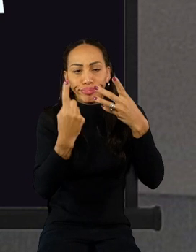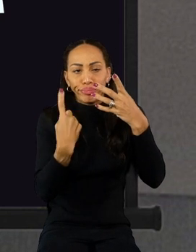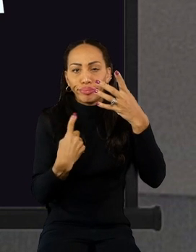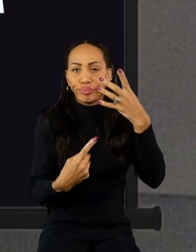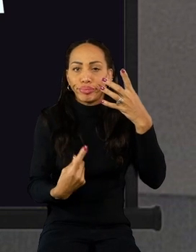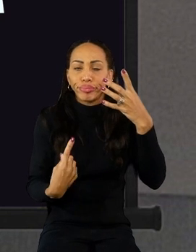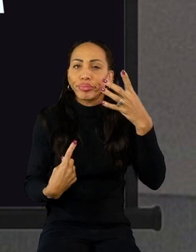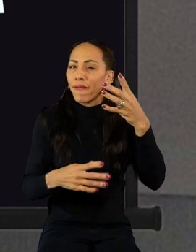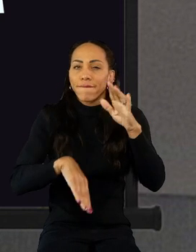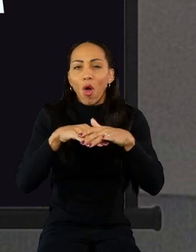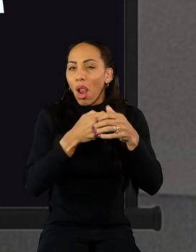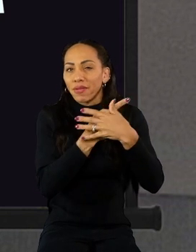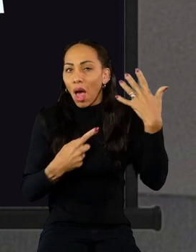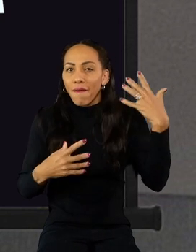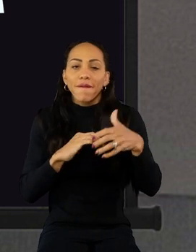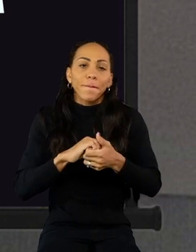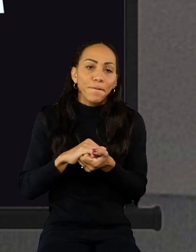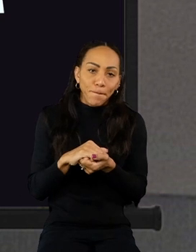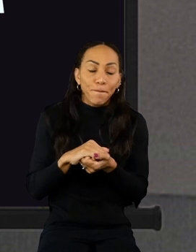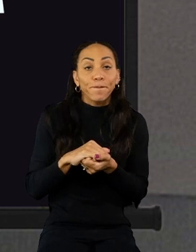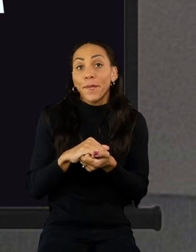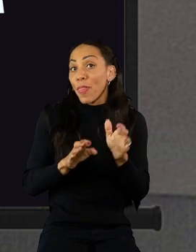It's a website that is chock full of stuff.